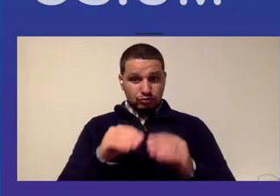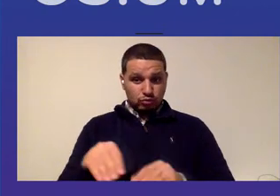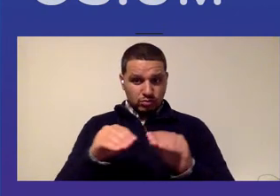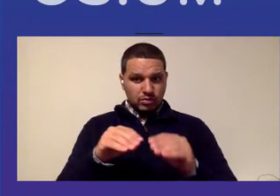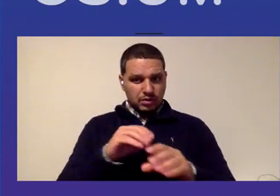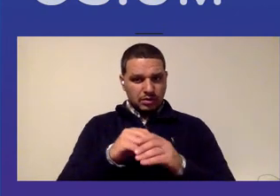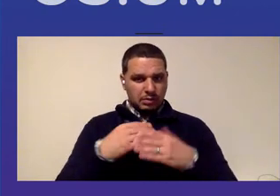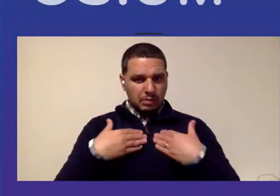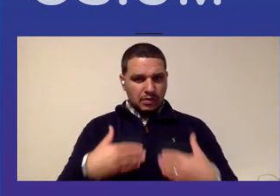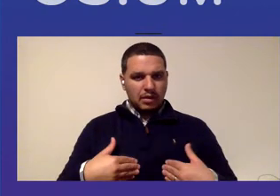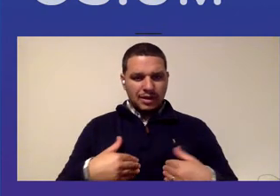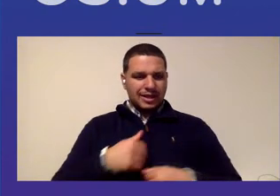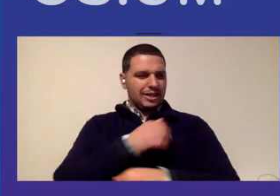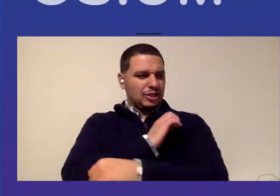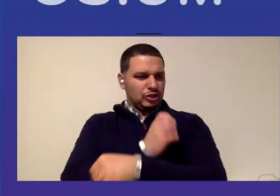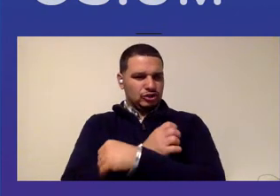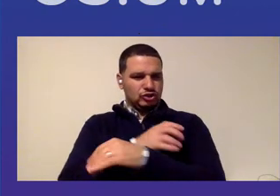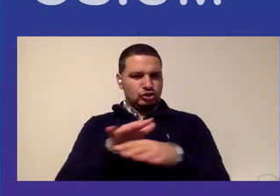energetic shifts.